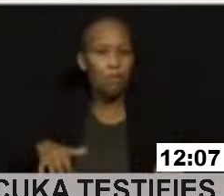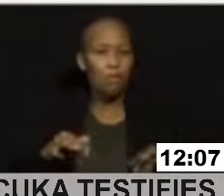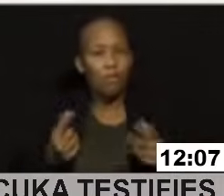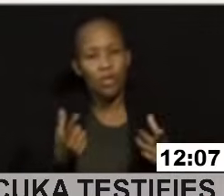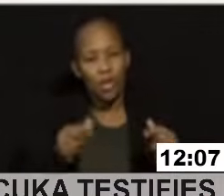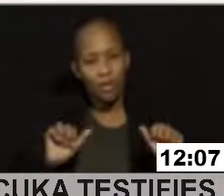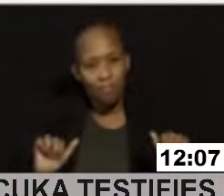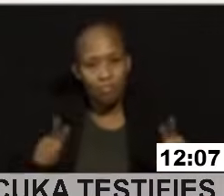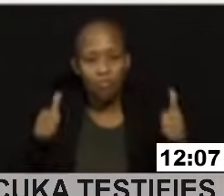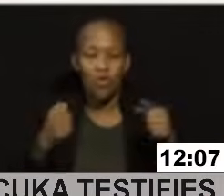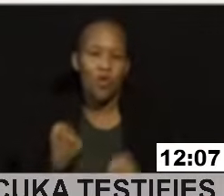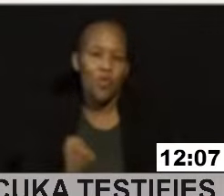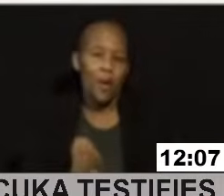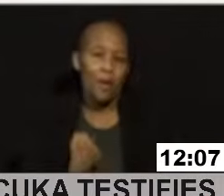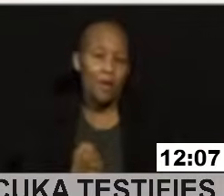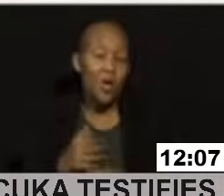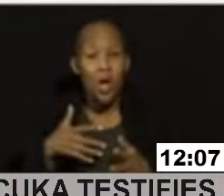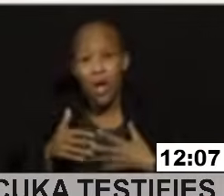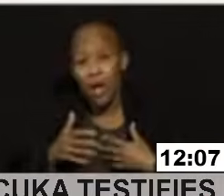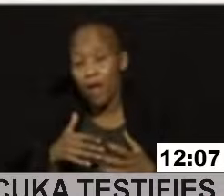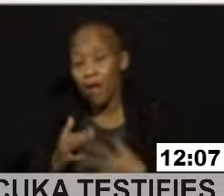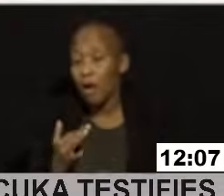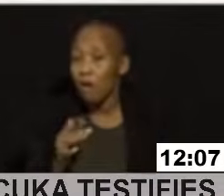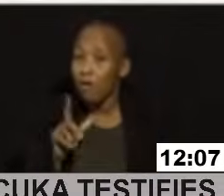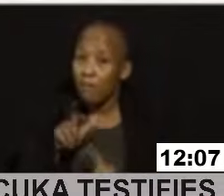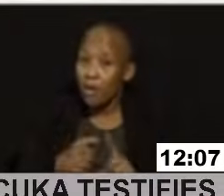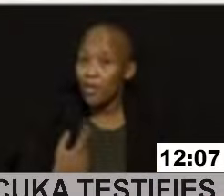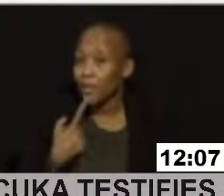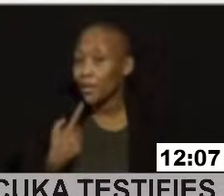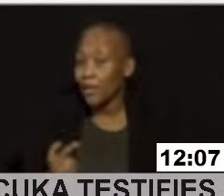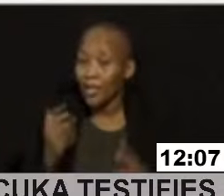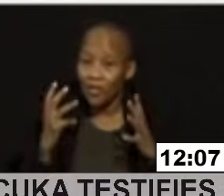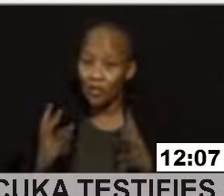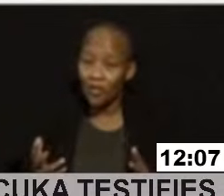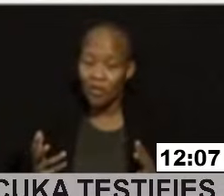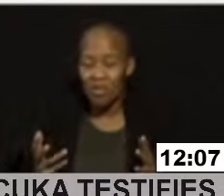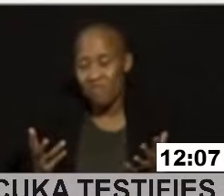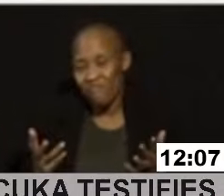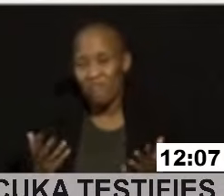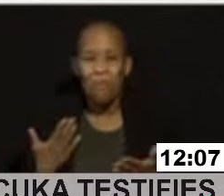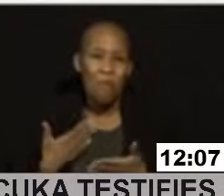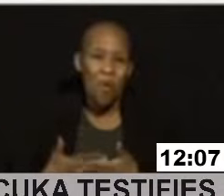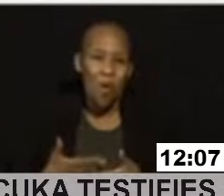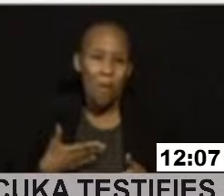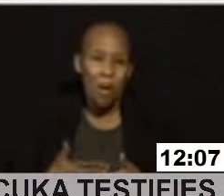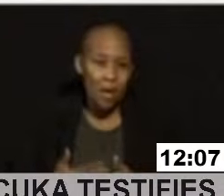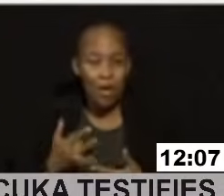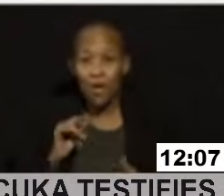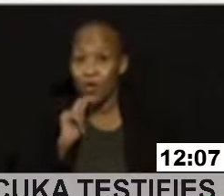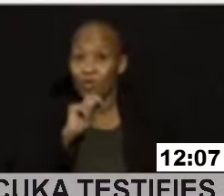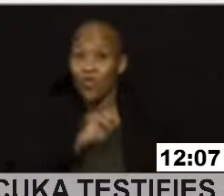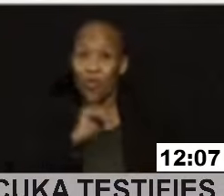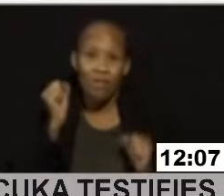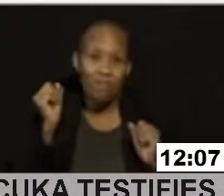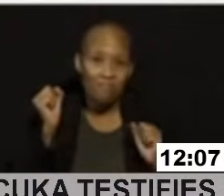so whoever says that probably is not speaking, telling the truth.